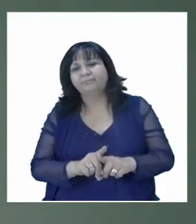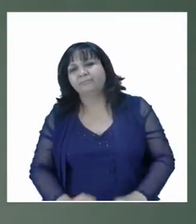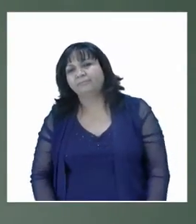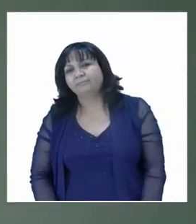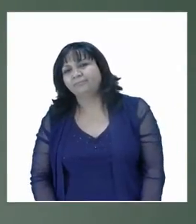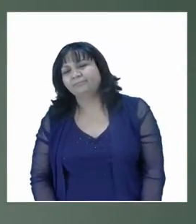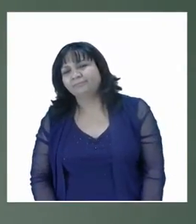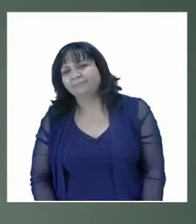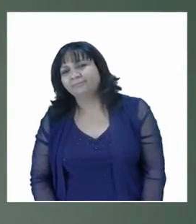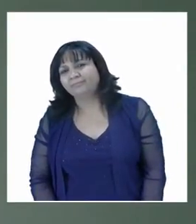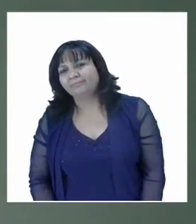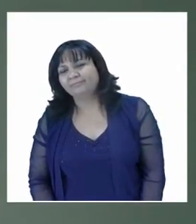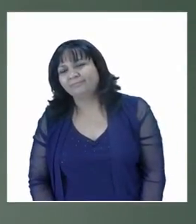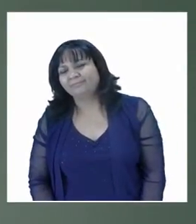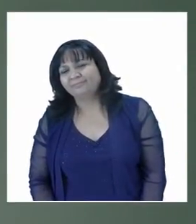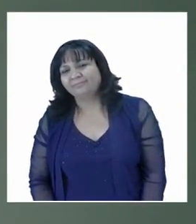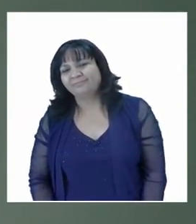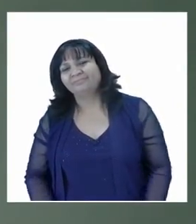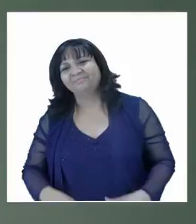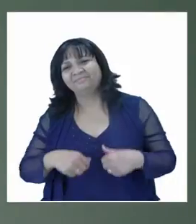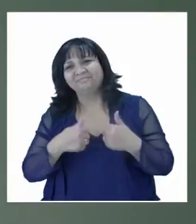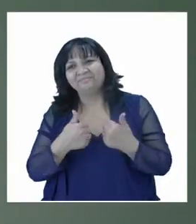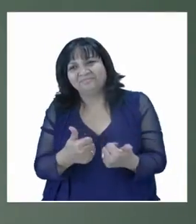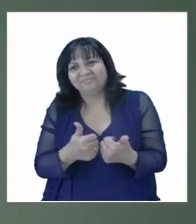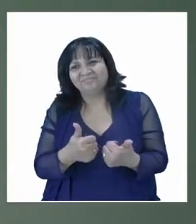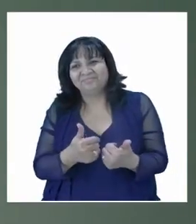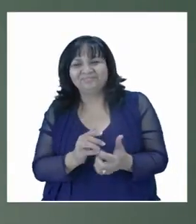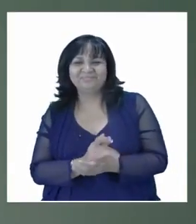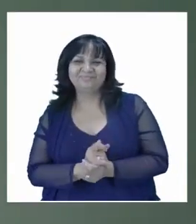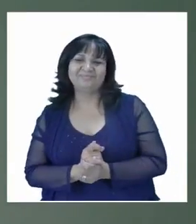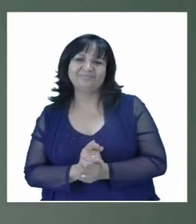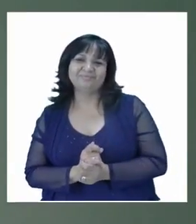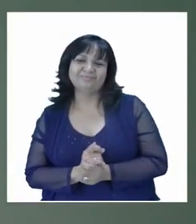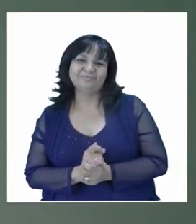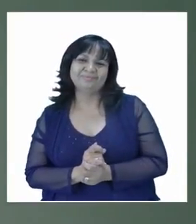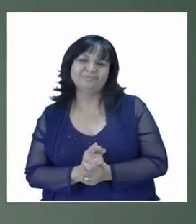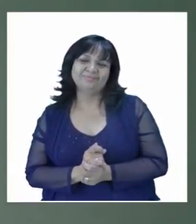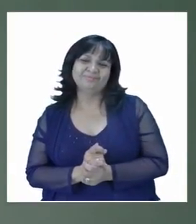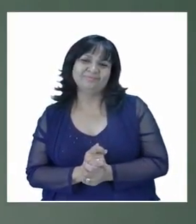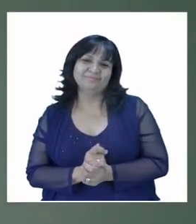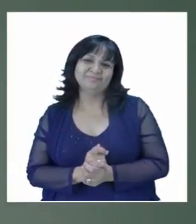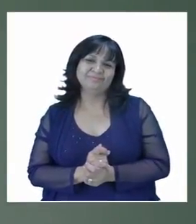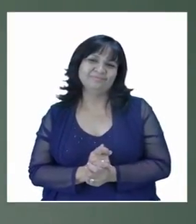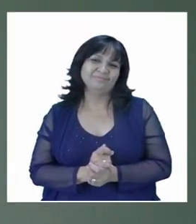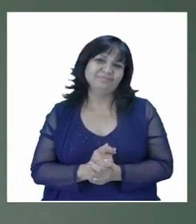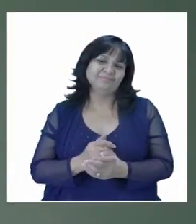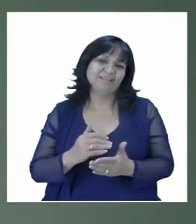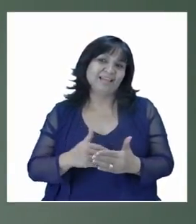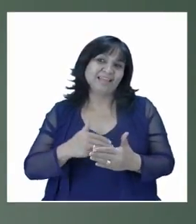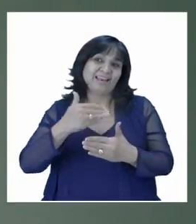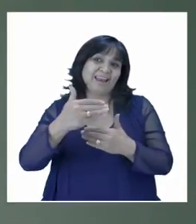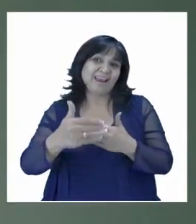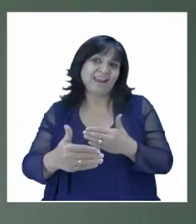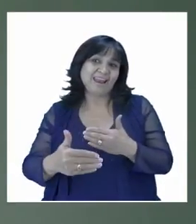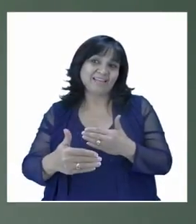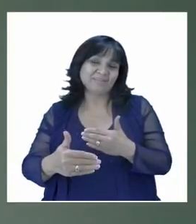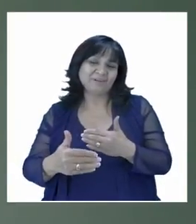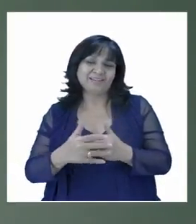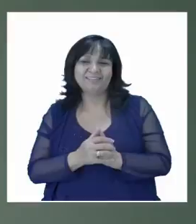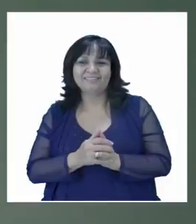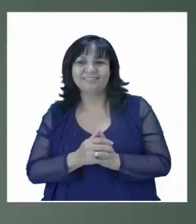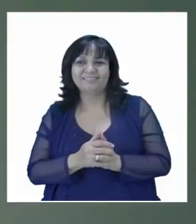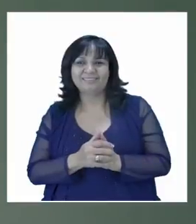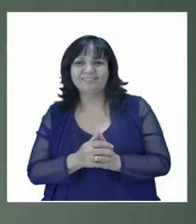your booklet? Well done. Now, the next one is